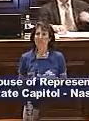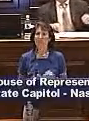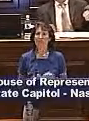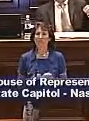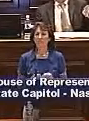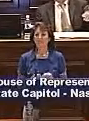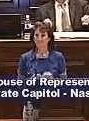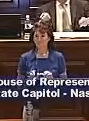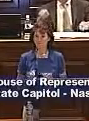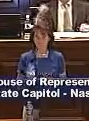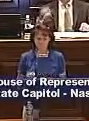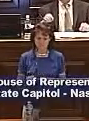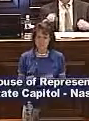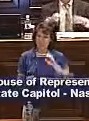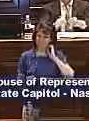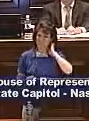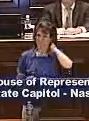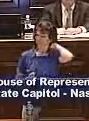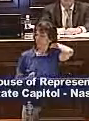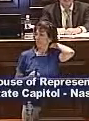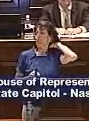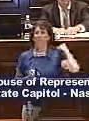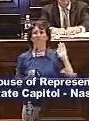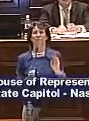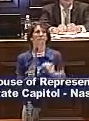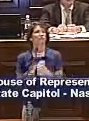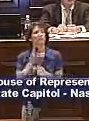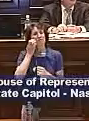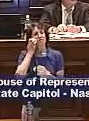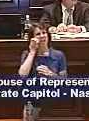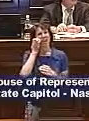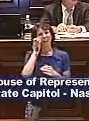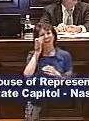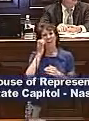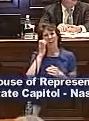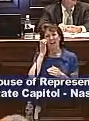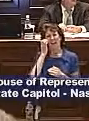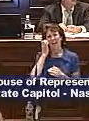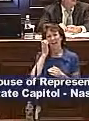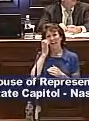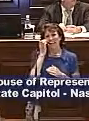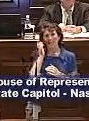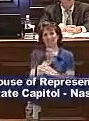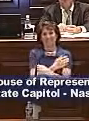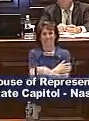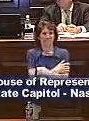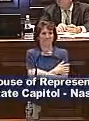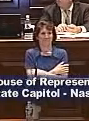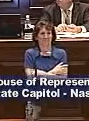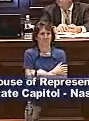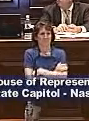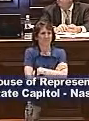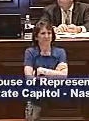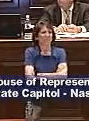any discussion i might be ch thank you speaker iin sign